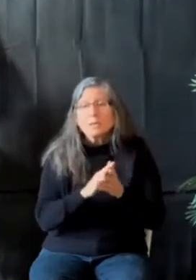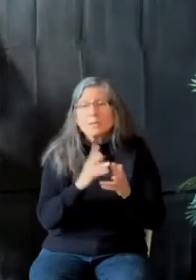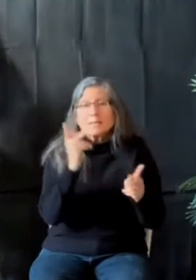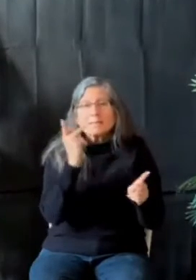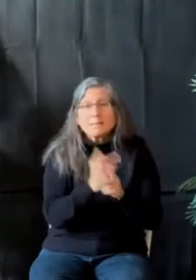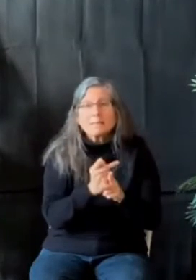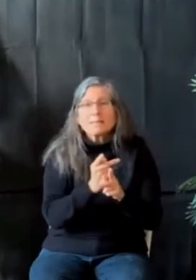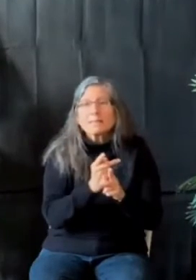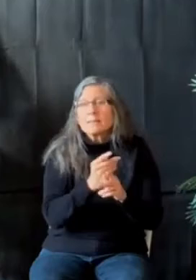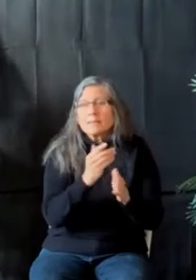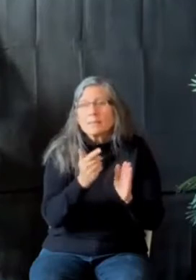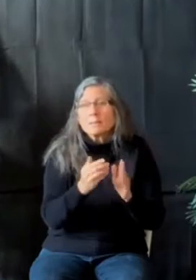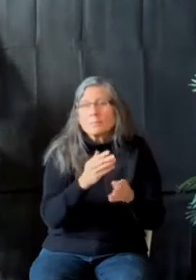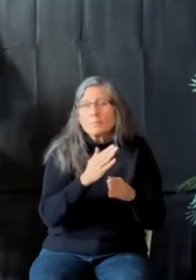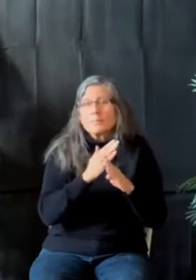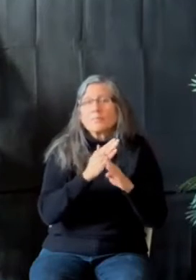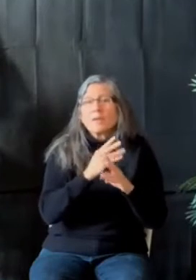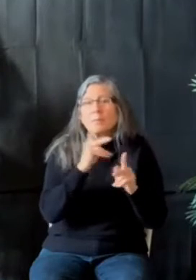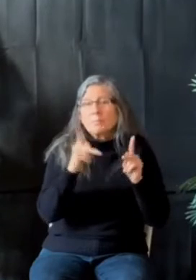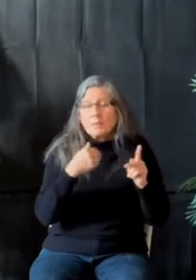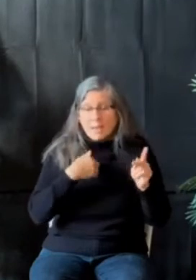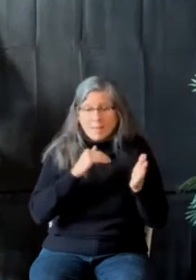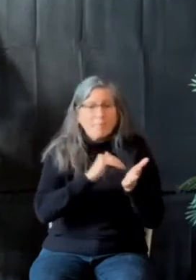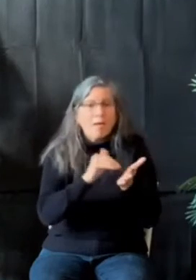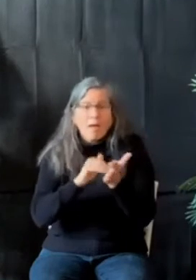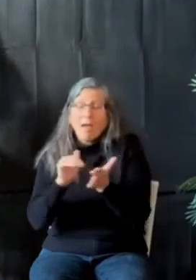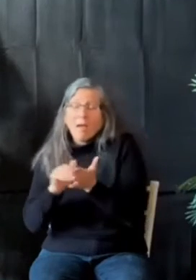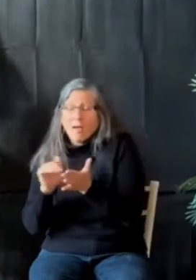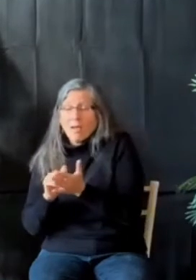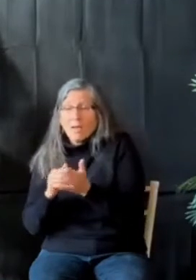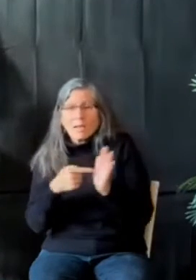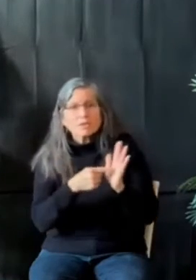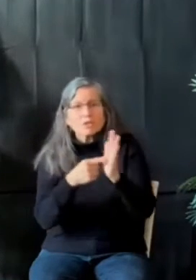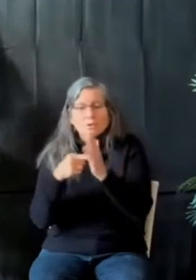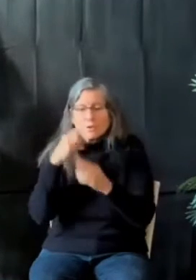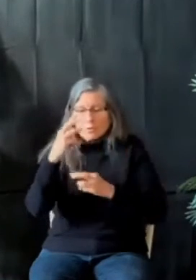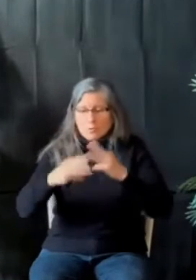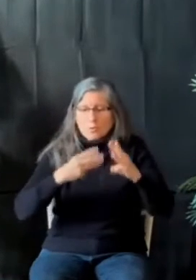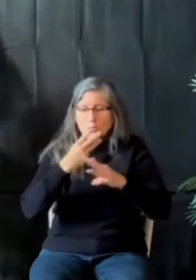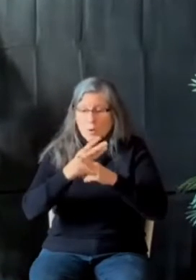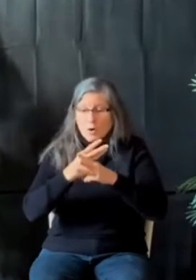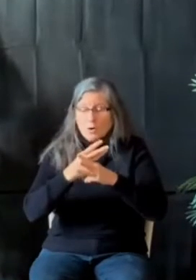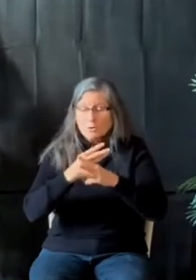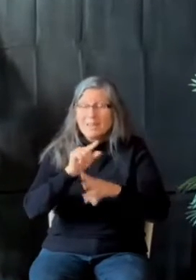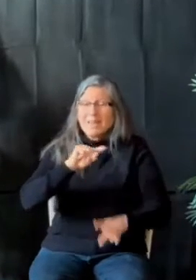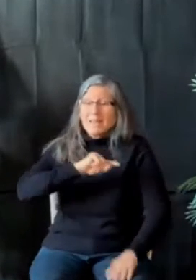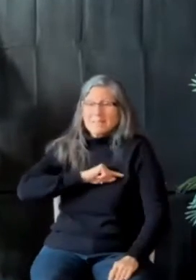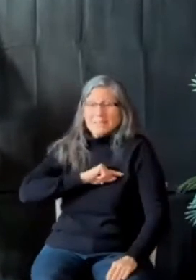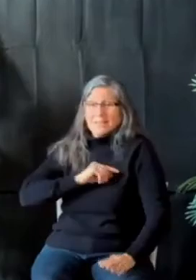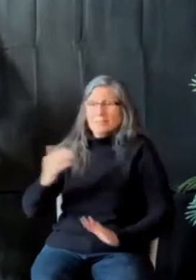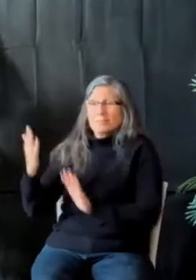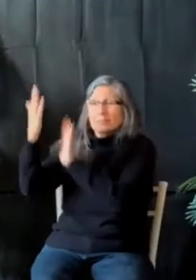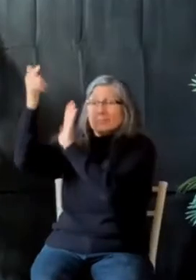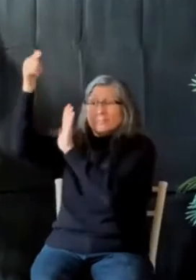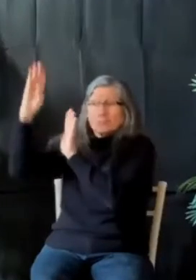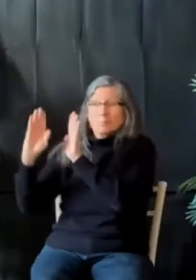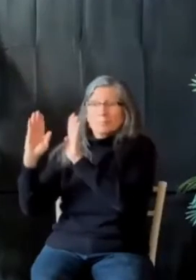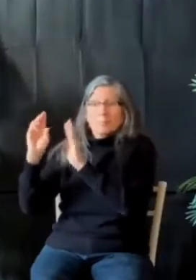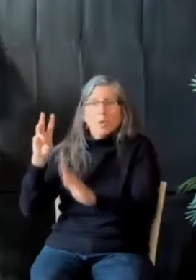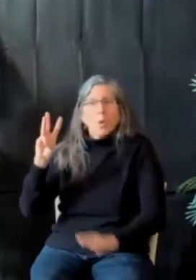keep people from having excuses and to show the entire world is guilty before God.